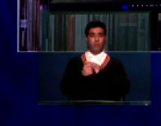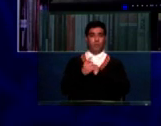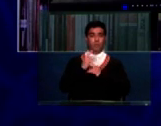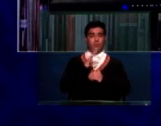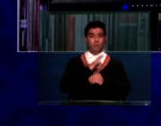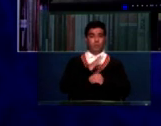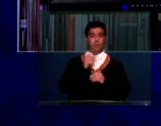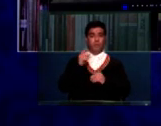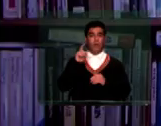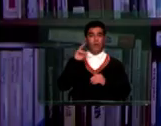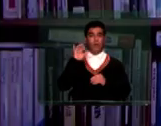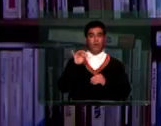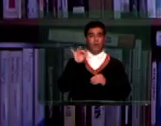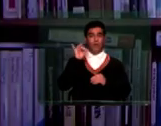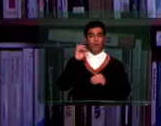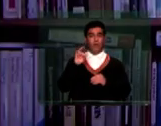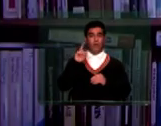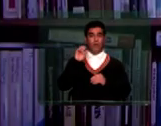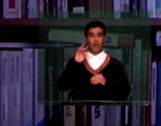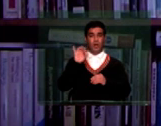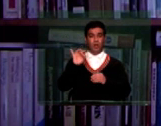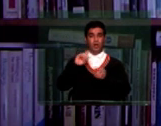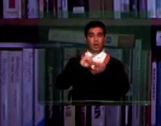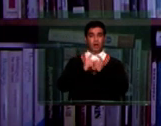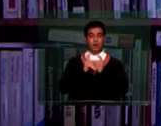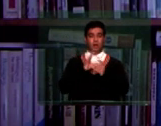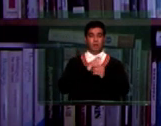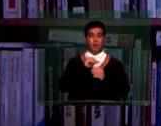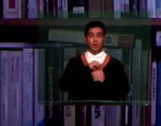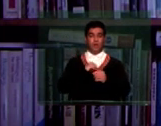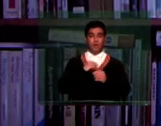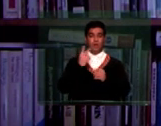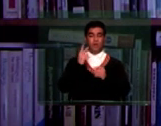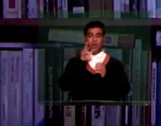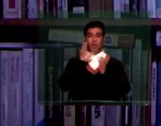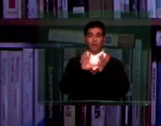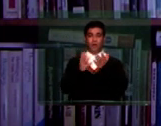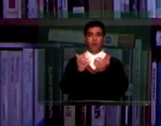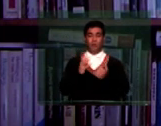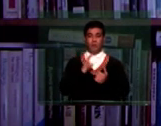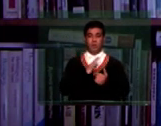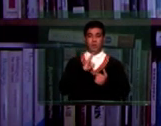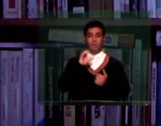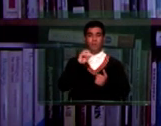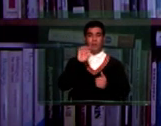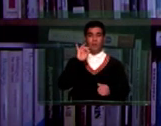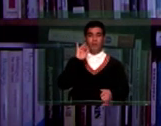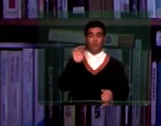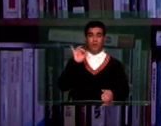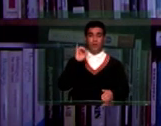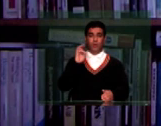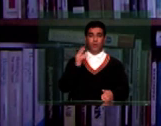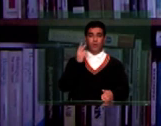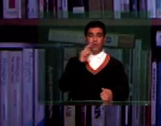reaksiyada xlor iyonlari xlor molekulasiga aylandi, ya'ni o'ziga 2 ta elektronni qabul qildi, vodorod iyonlari esa 2